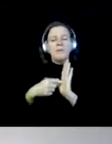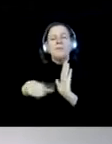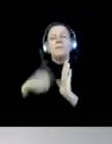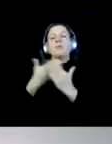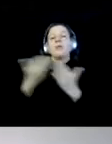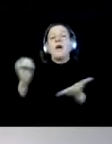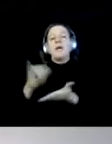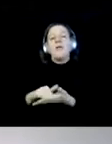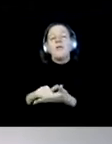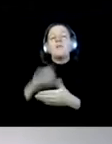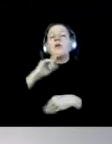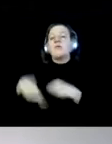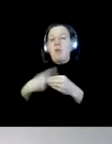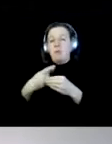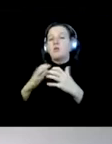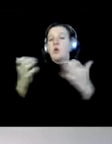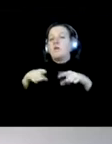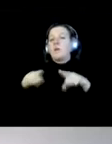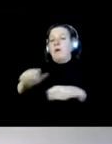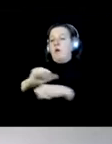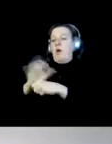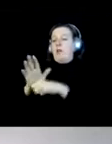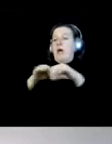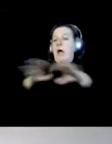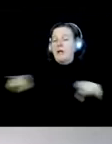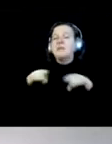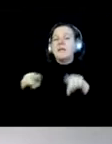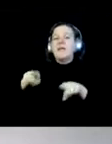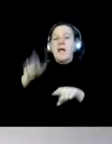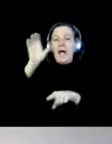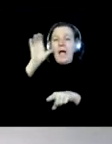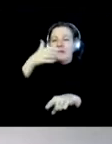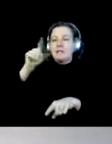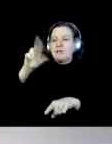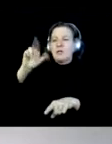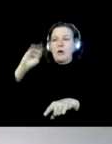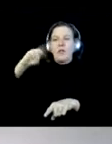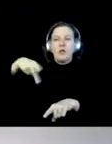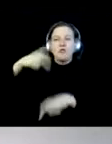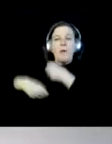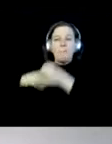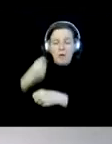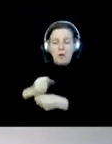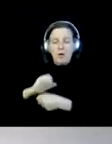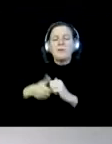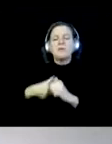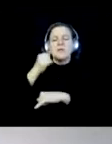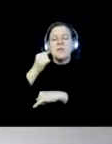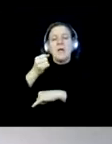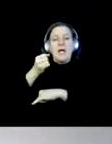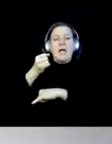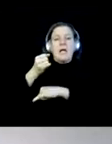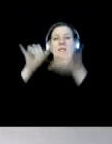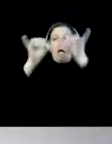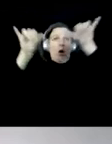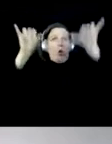was talked about a lot during the pandemic and during the Trump years, how these kind of like institutions that we used to think meant something for